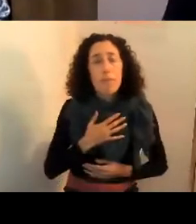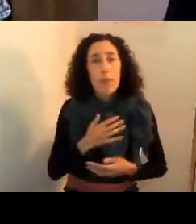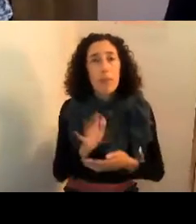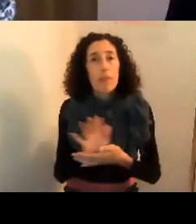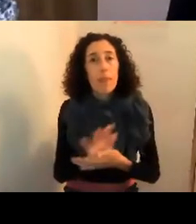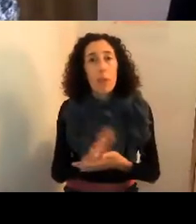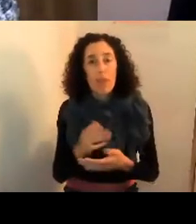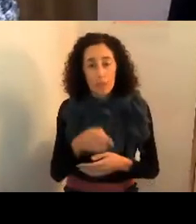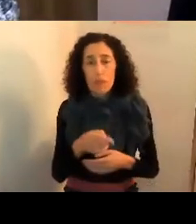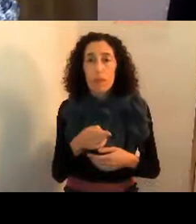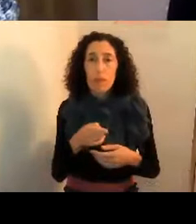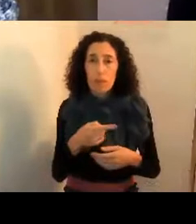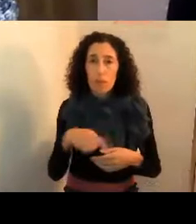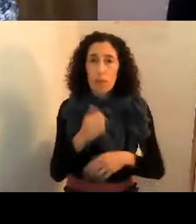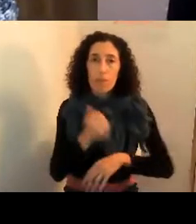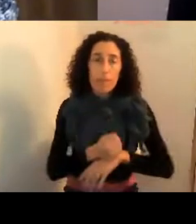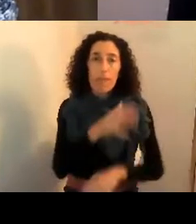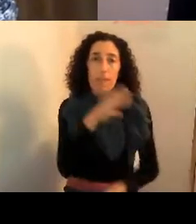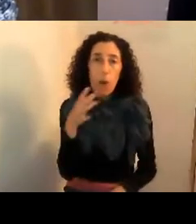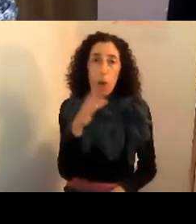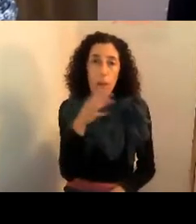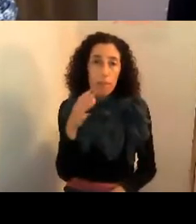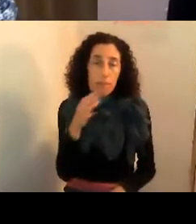rural Arkansas. And there's no